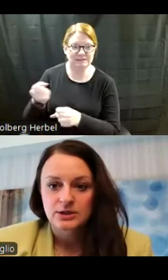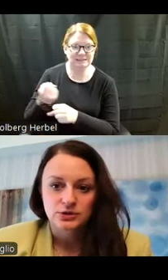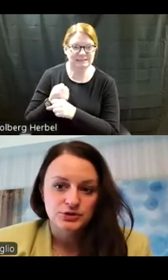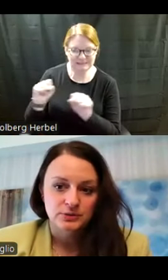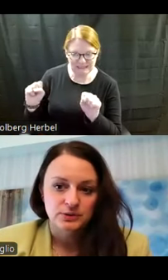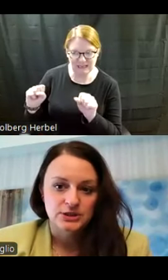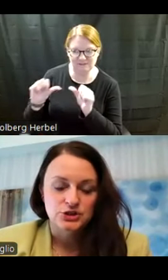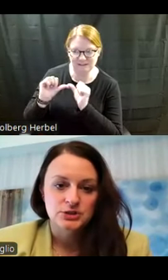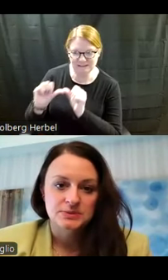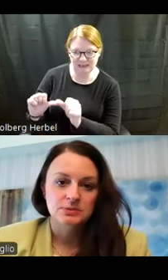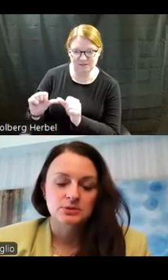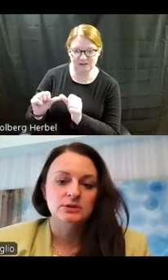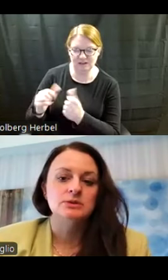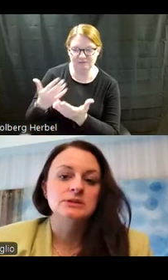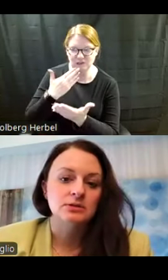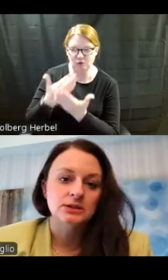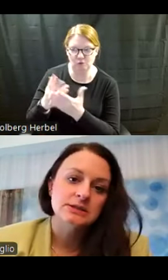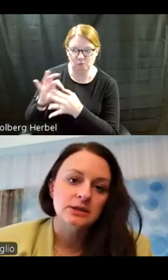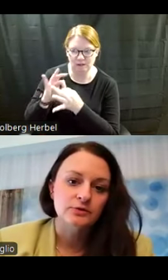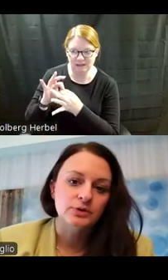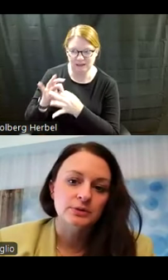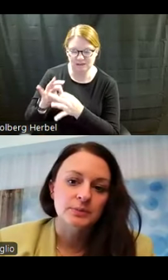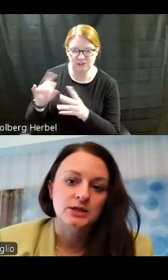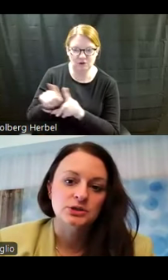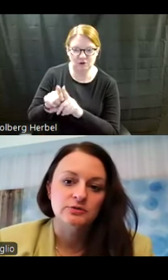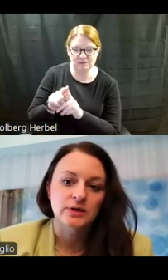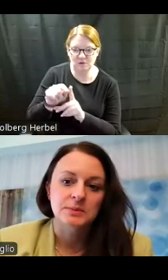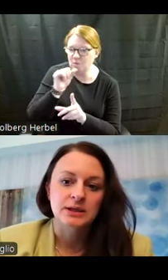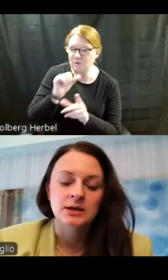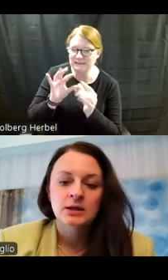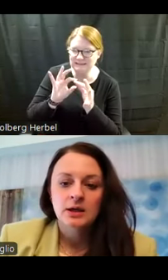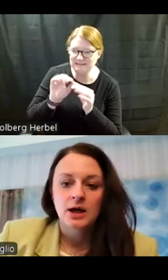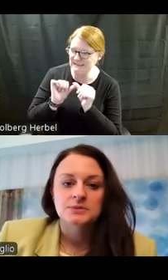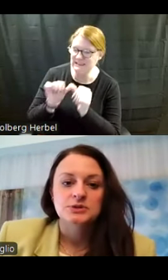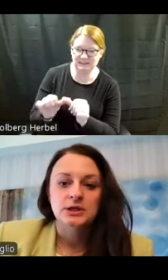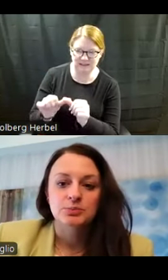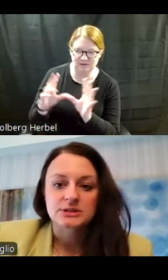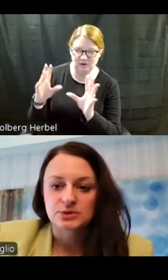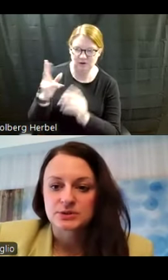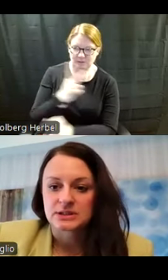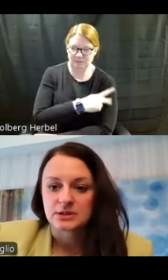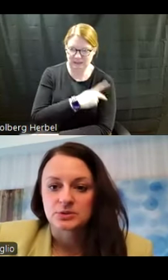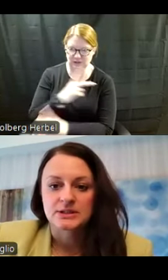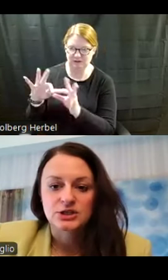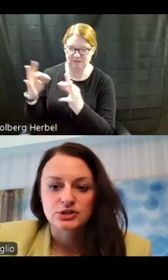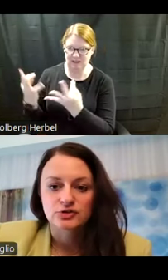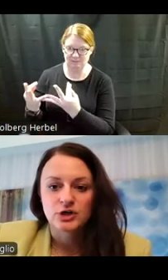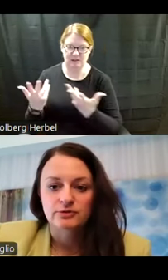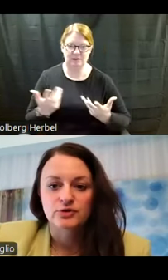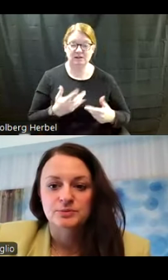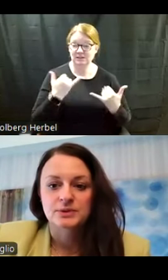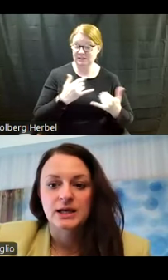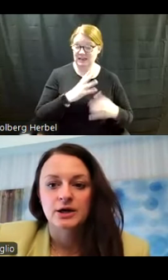stable, and nurturing relationships and building resiliency for the patient and family. So key principles in the implementation